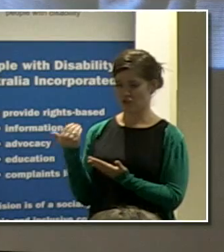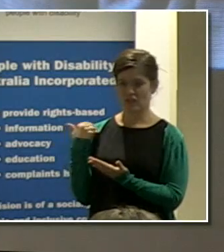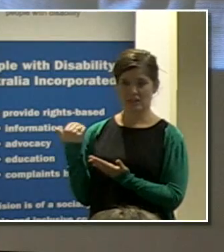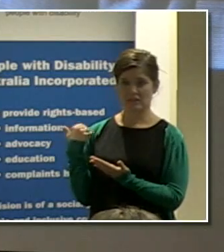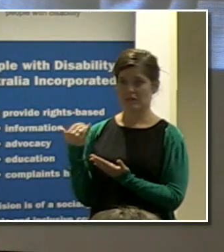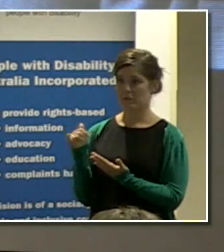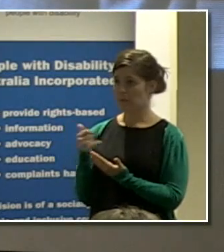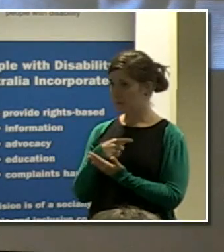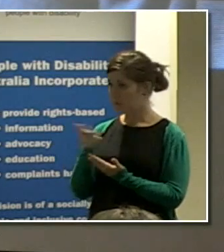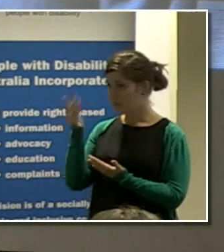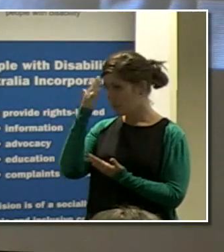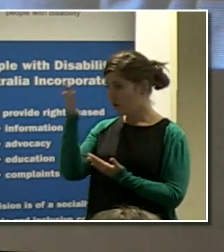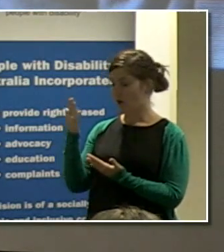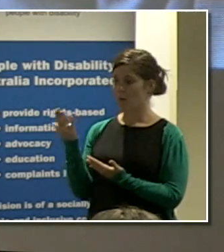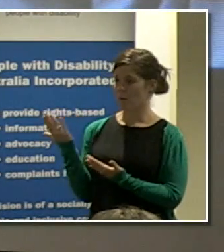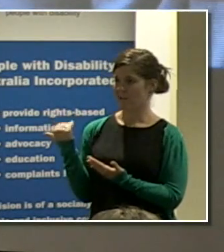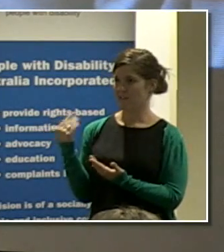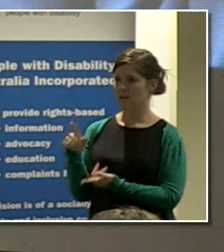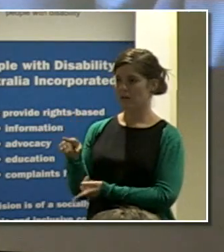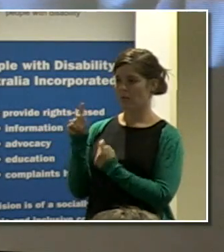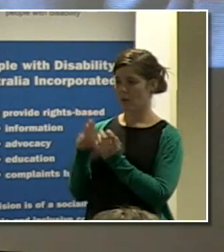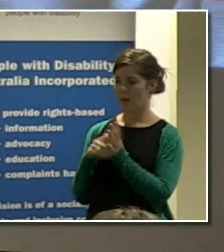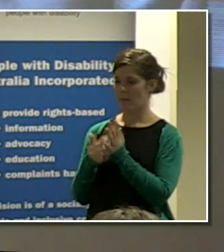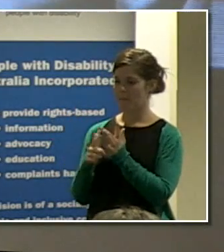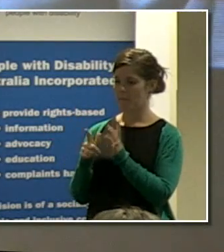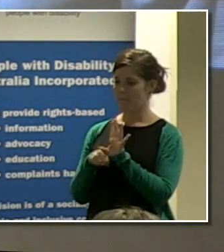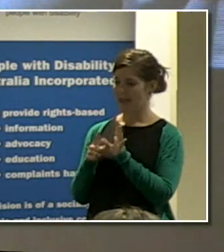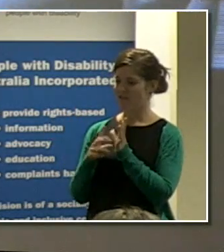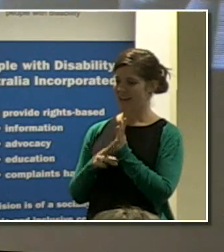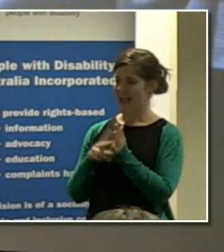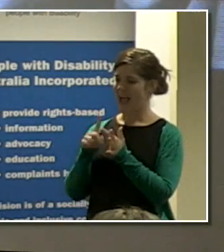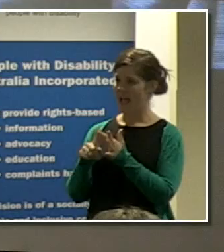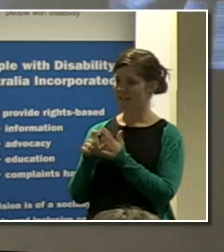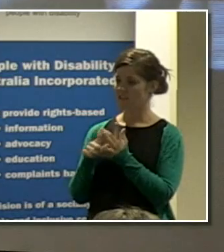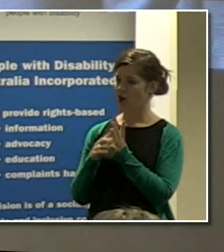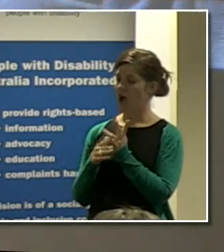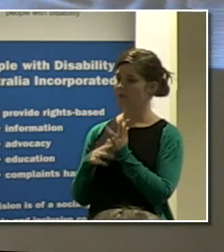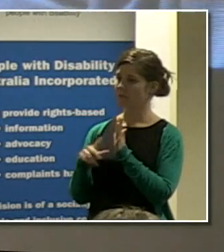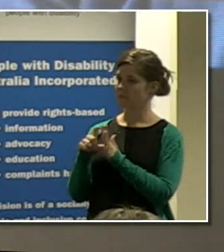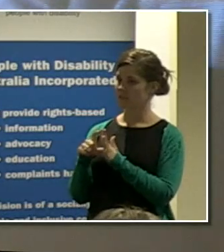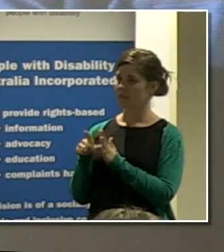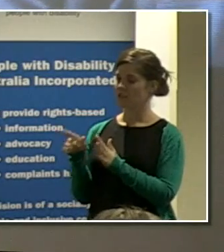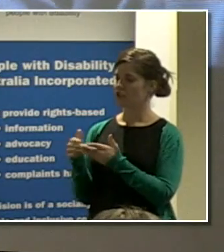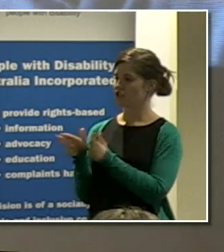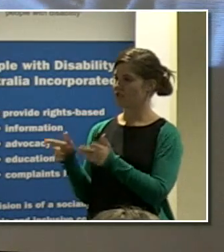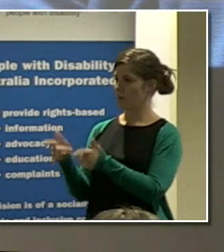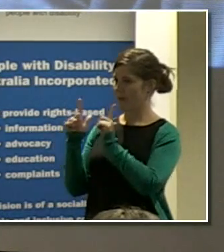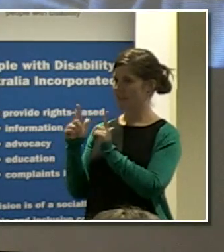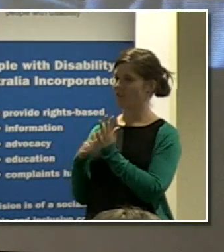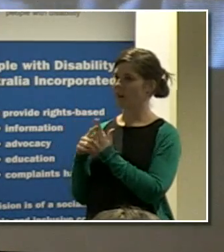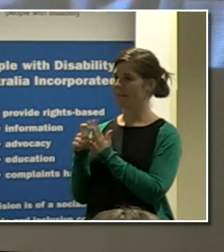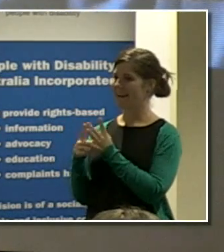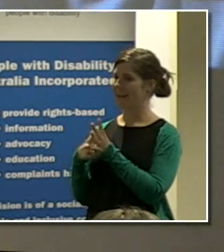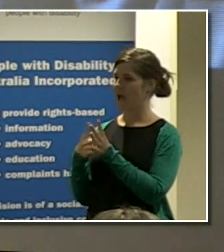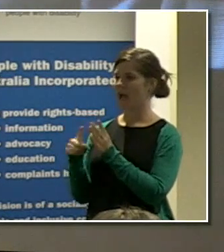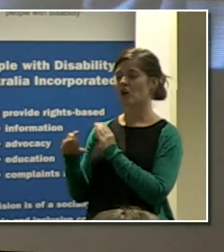you employed Marianne Diamond as our General Manager of Media and Communications,